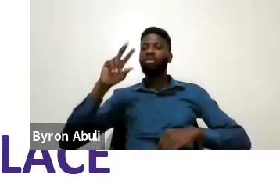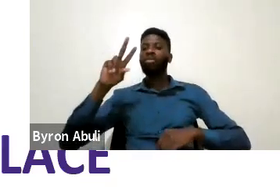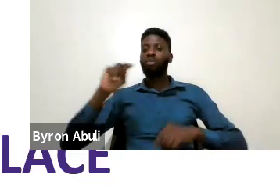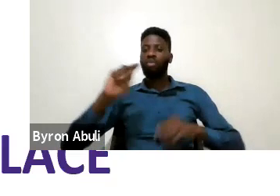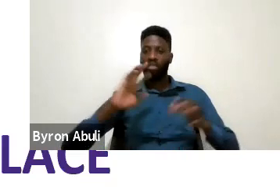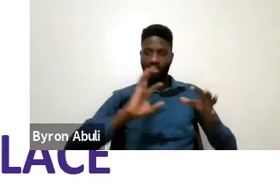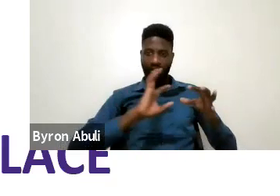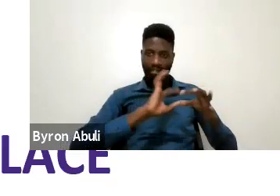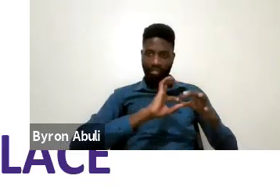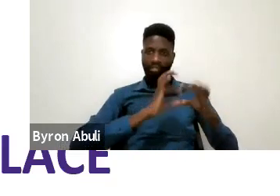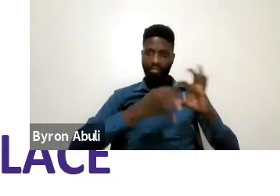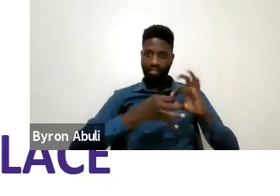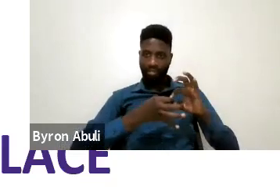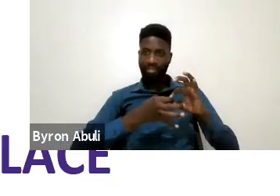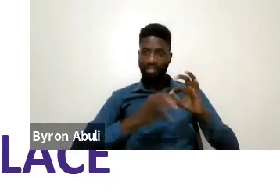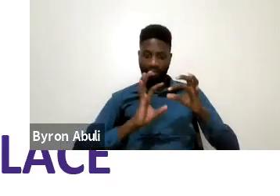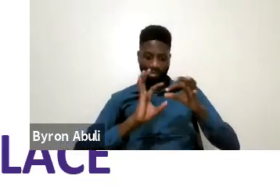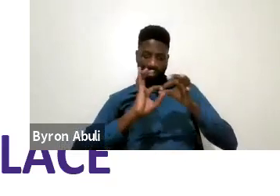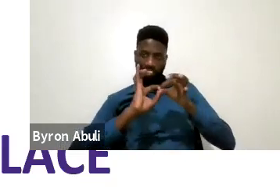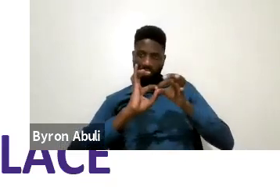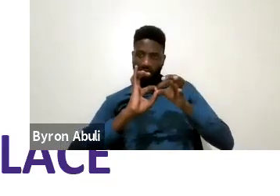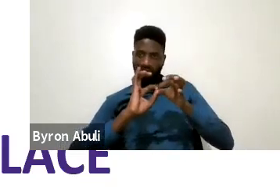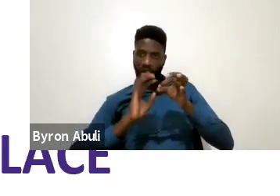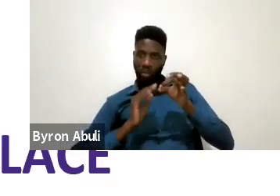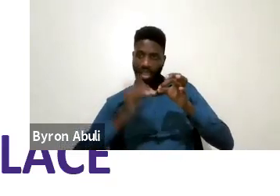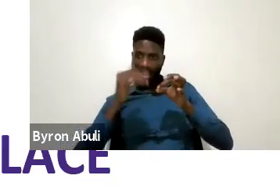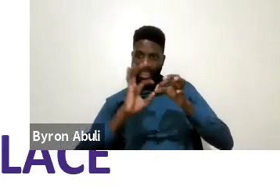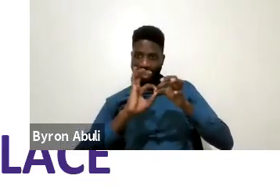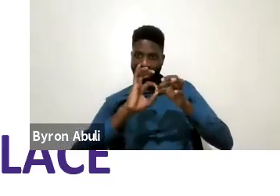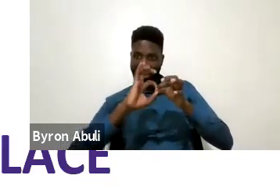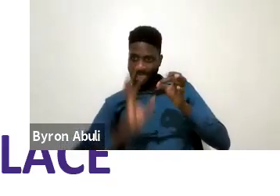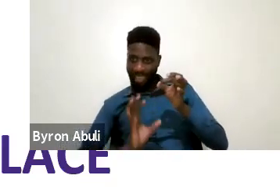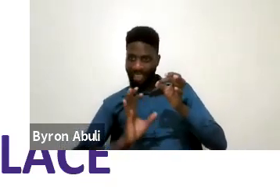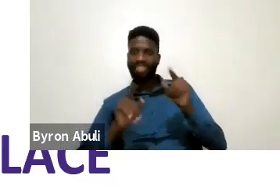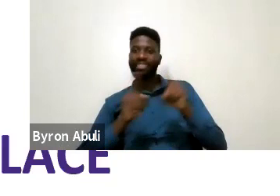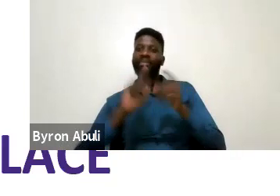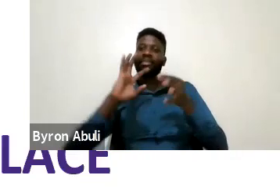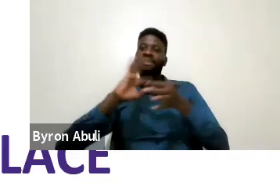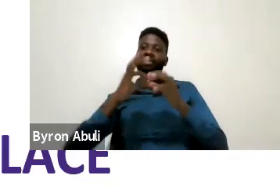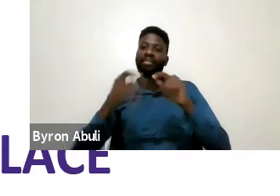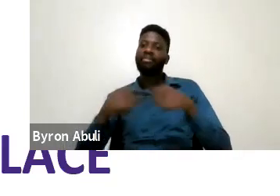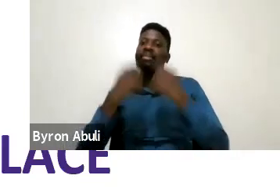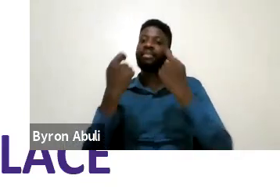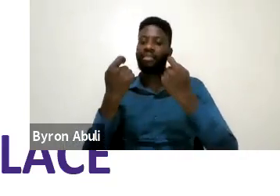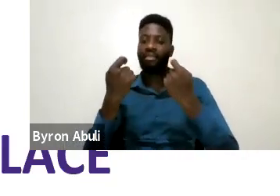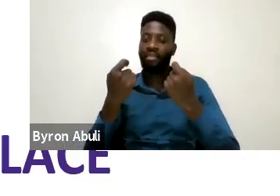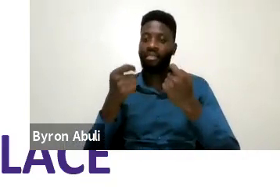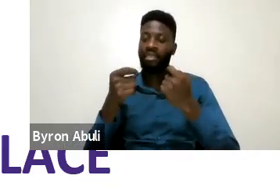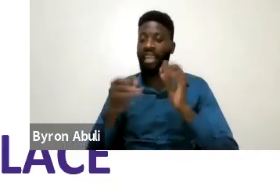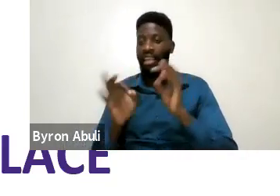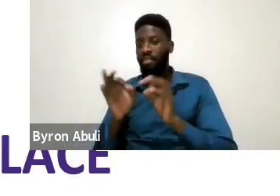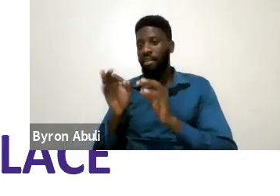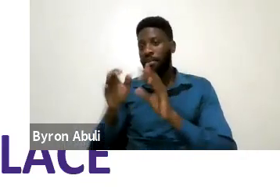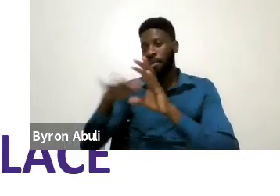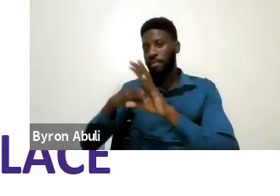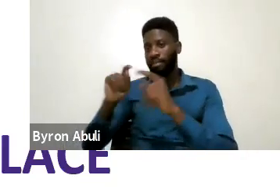its weakest link. So if you have somebody who is weak in your team, it is your responsibility as one of the team members or even the team